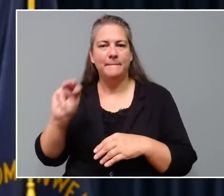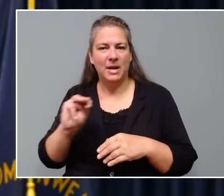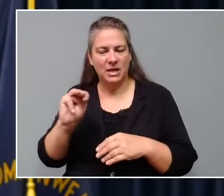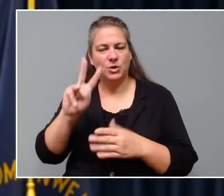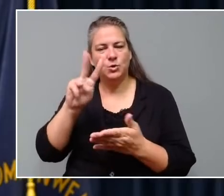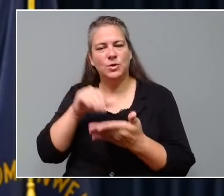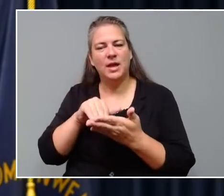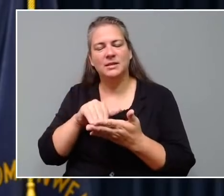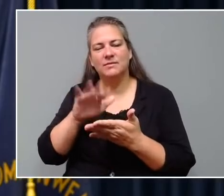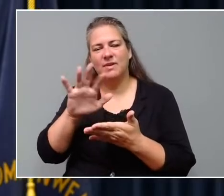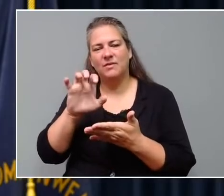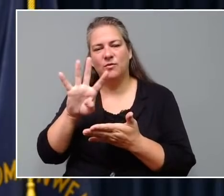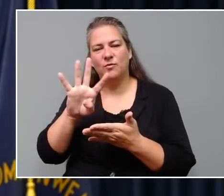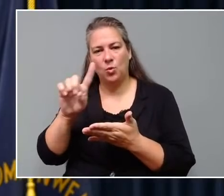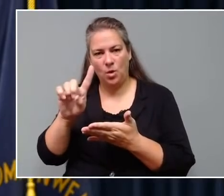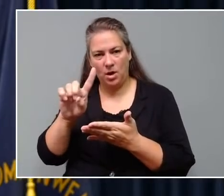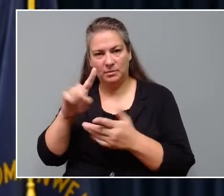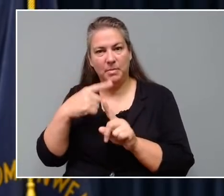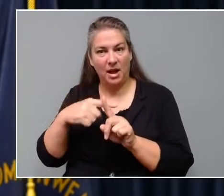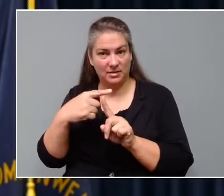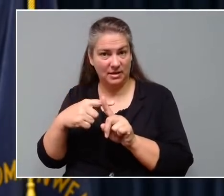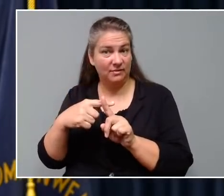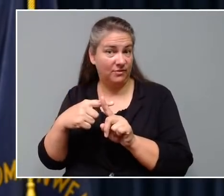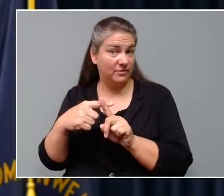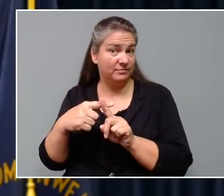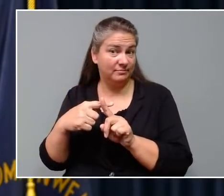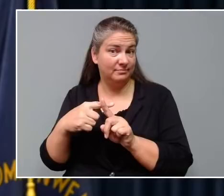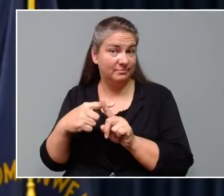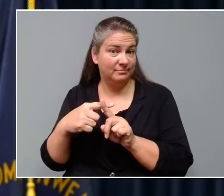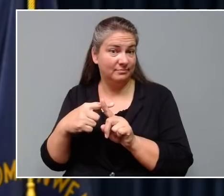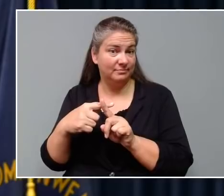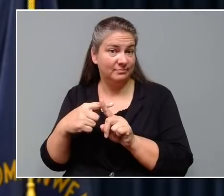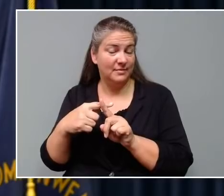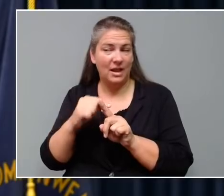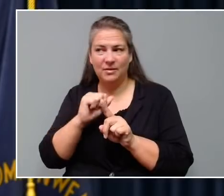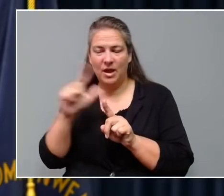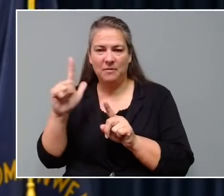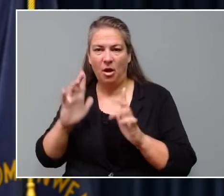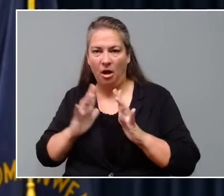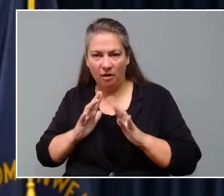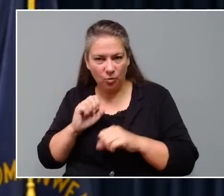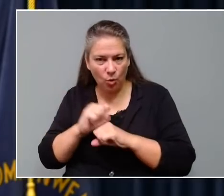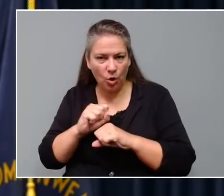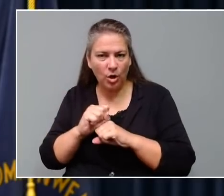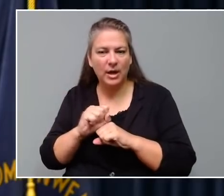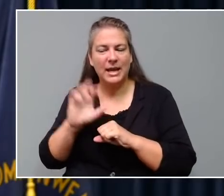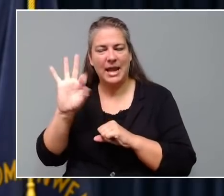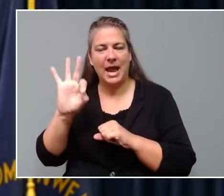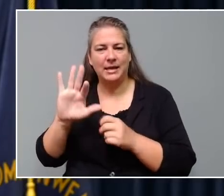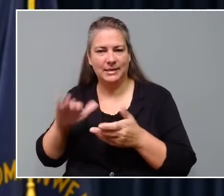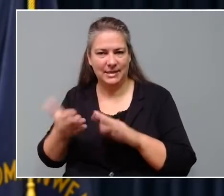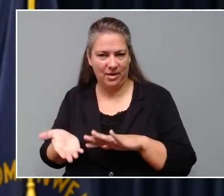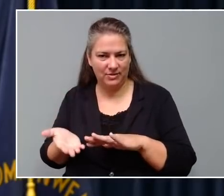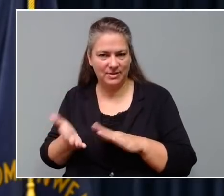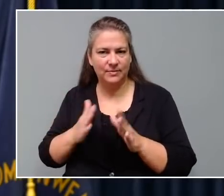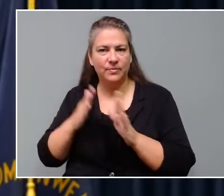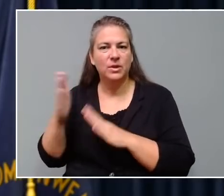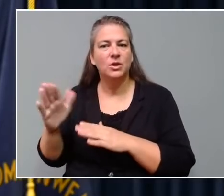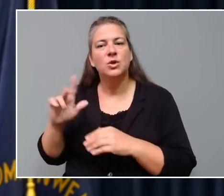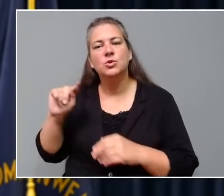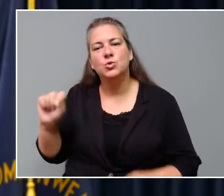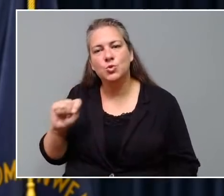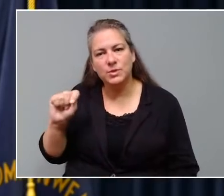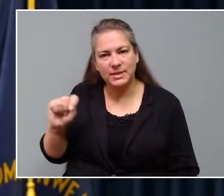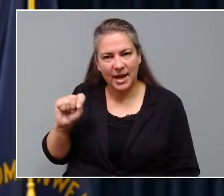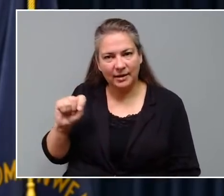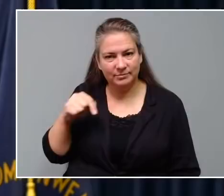2,541 new cases. That's with just about everybody being off of work. 9 new deaths. Tuesday, this will be like our